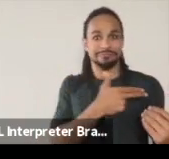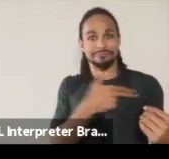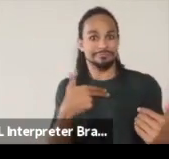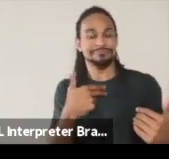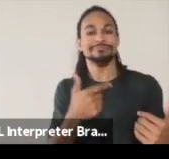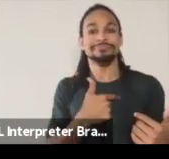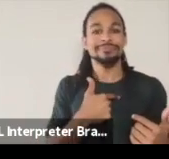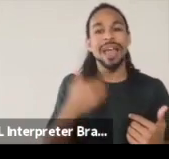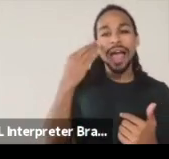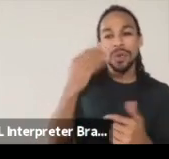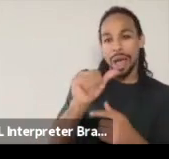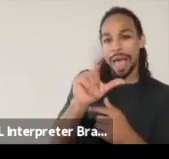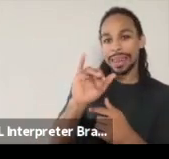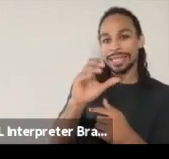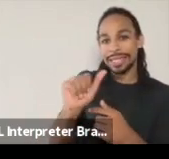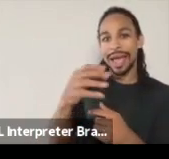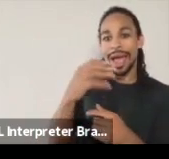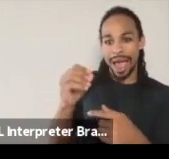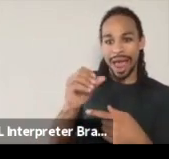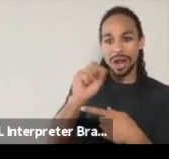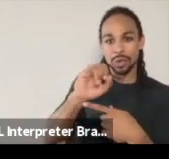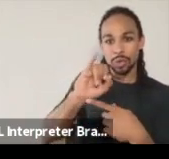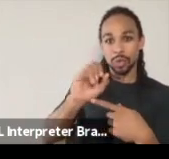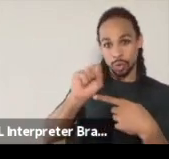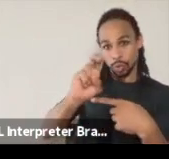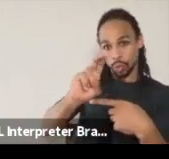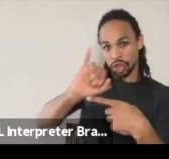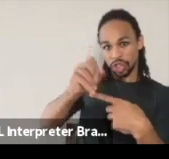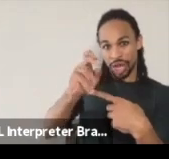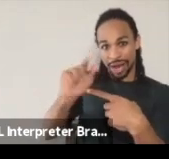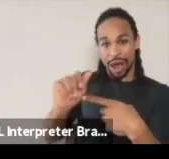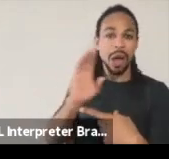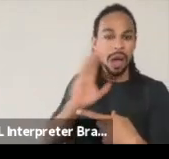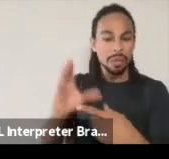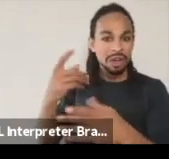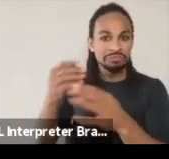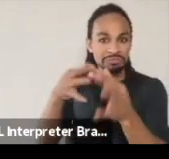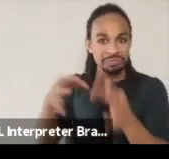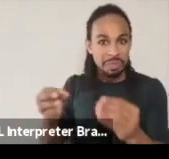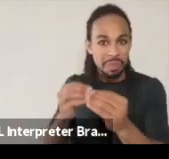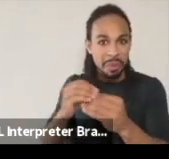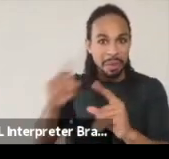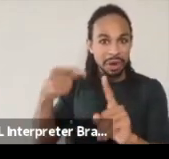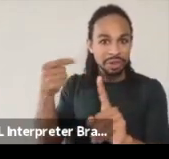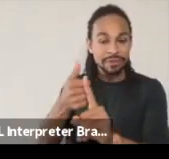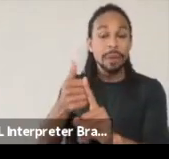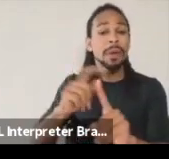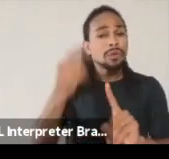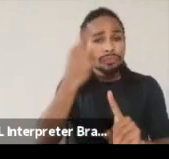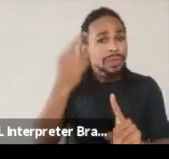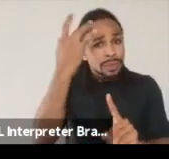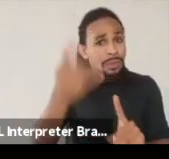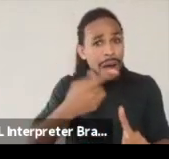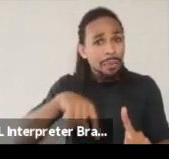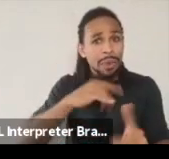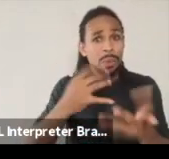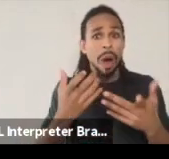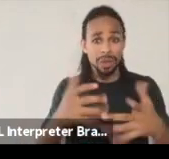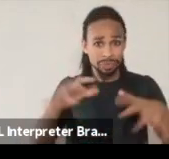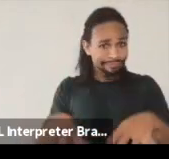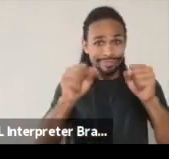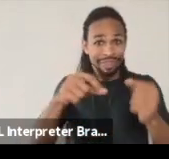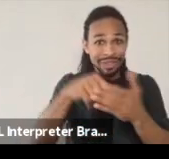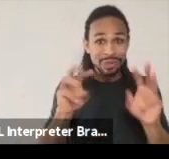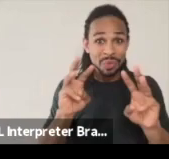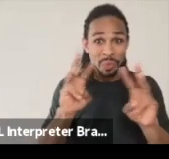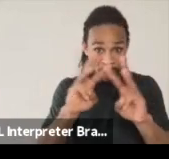more about themselves, but the reason that we wanted to do this workshop at the National Sexual Assault Conference was because there's been a lot